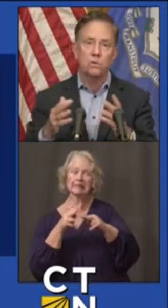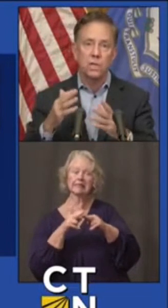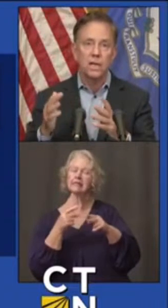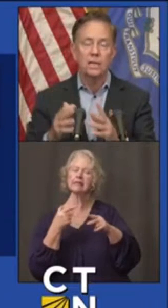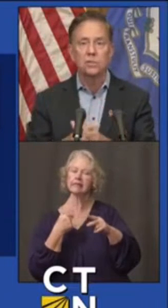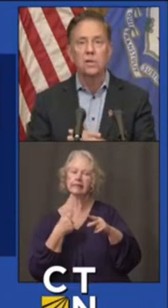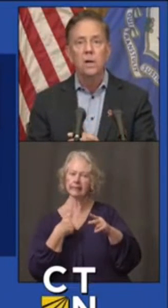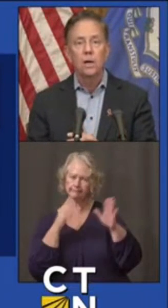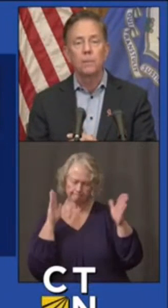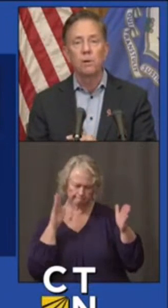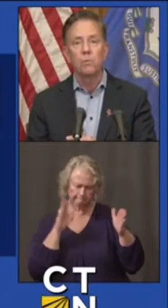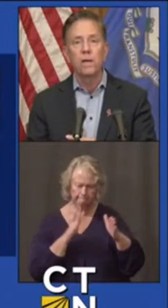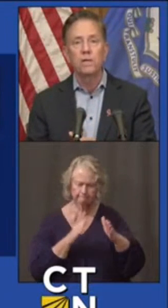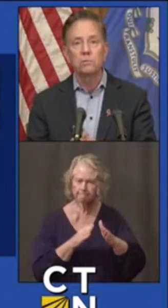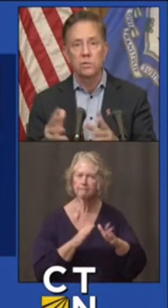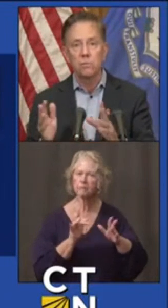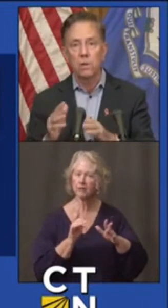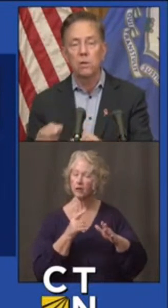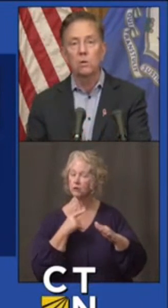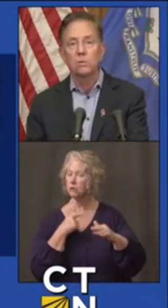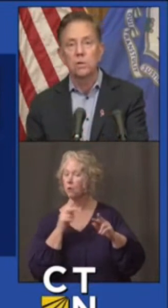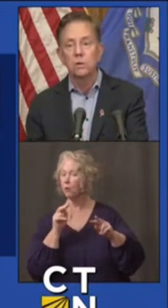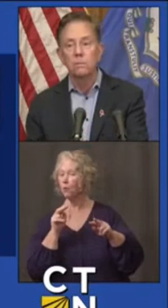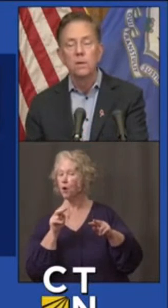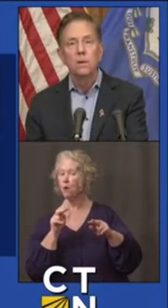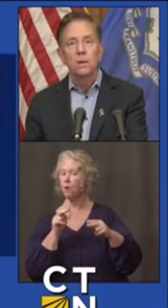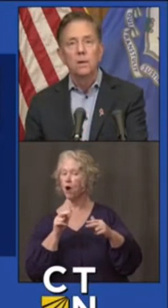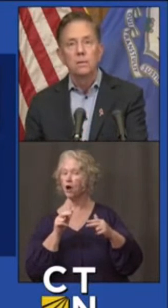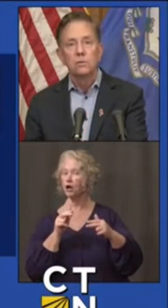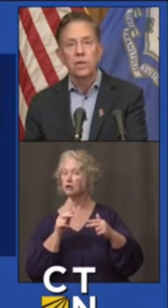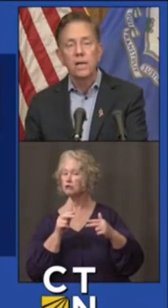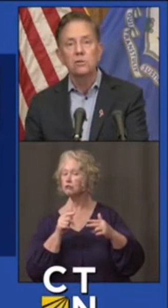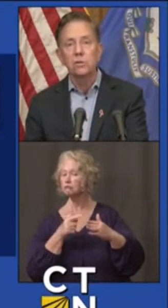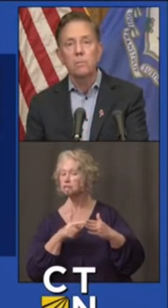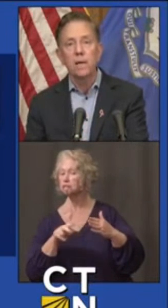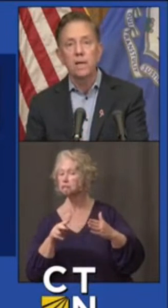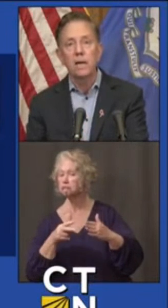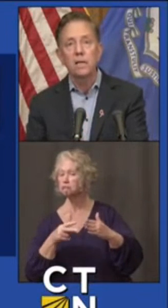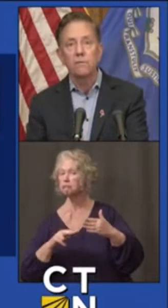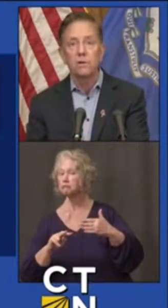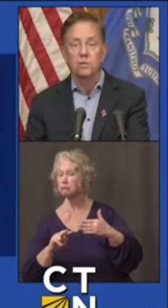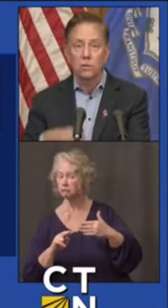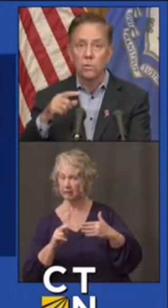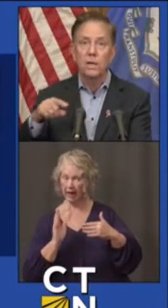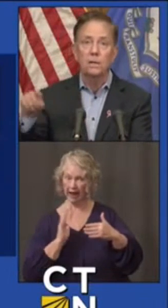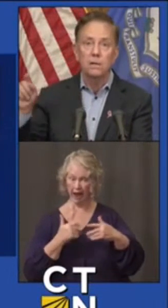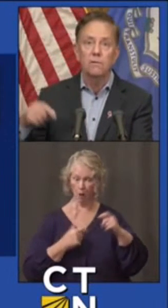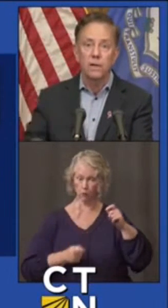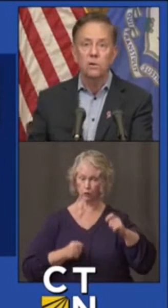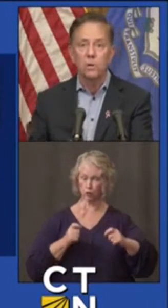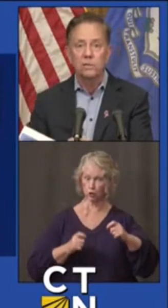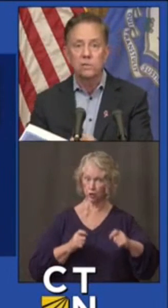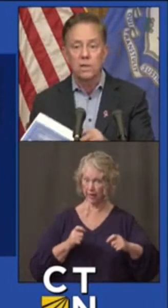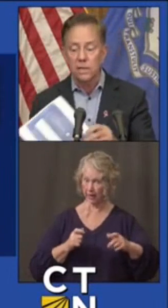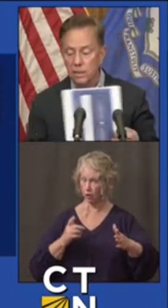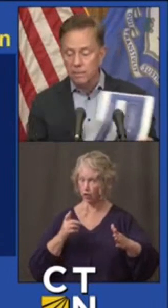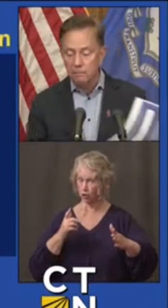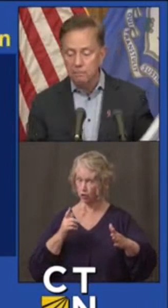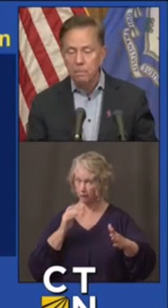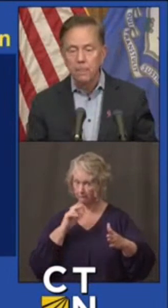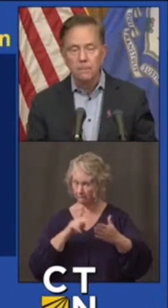course of the next couple of weeks, we'll see whether those changes are making any difference in the rate of increase